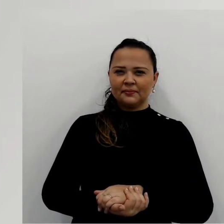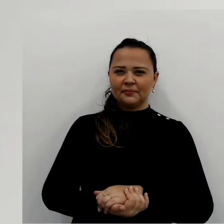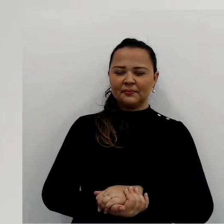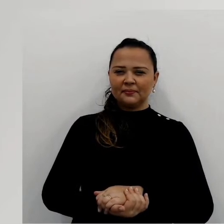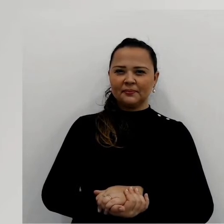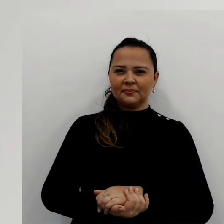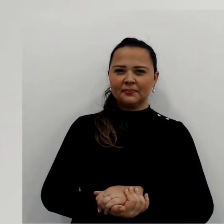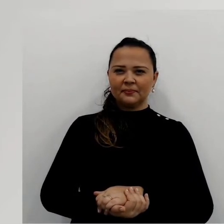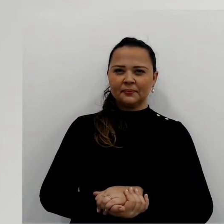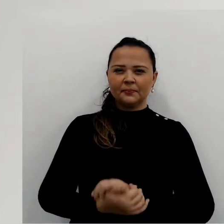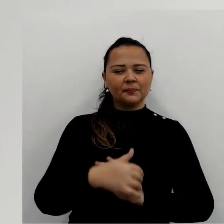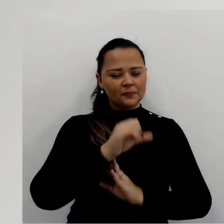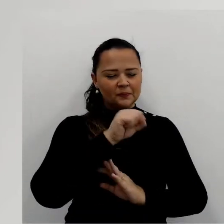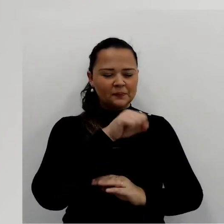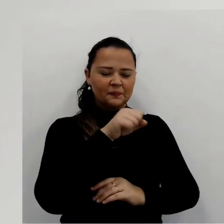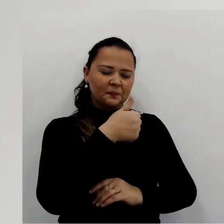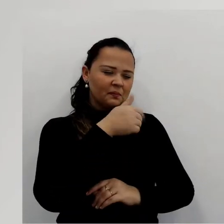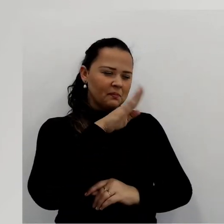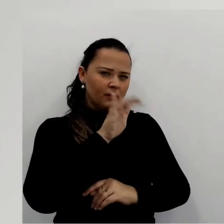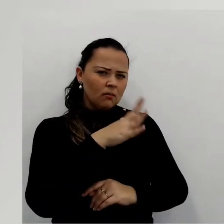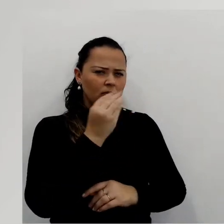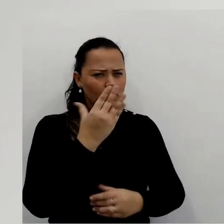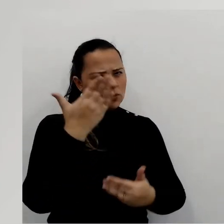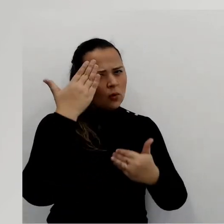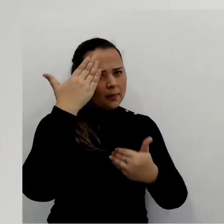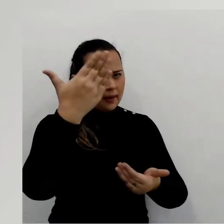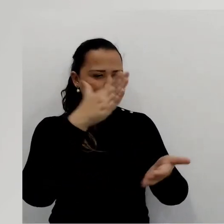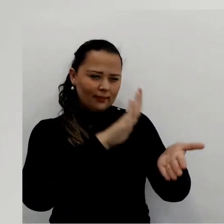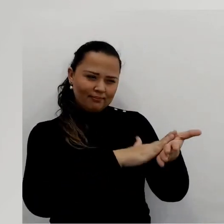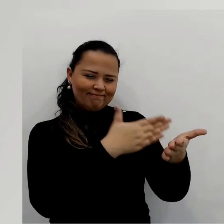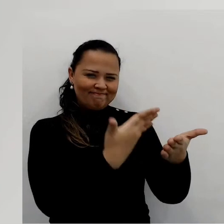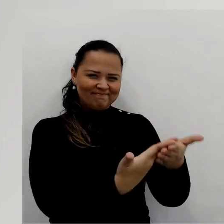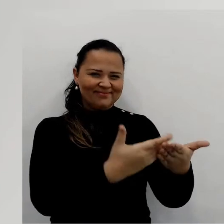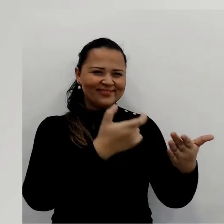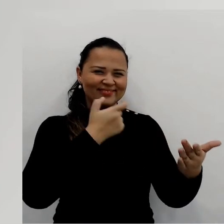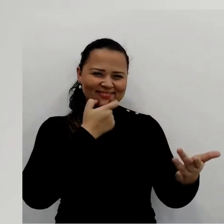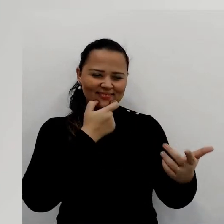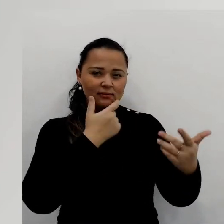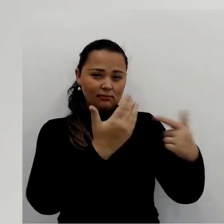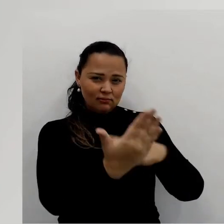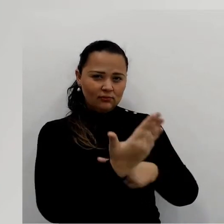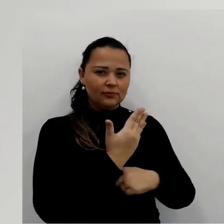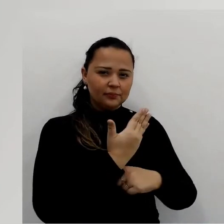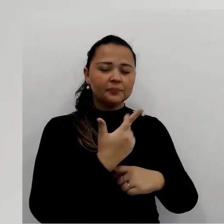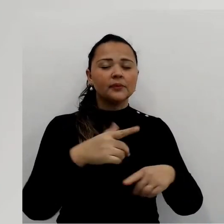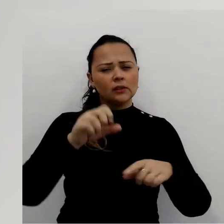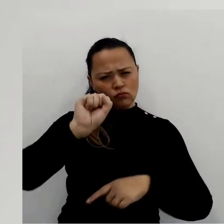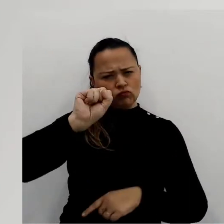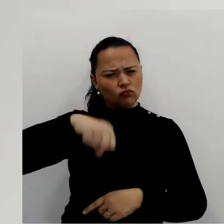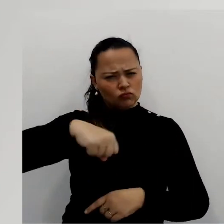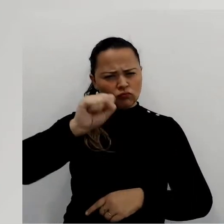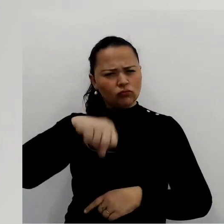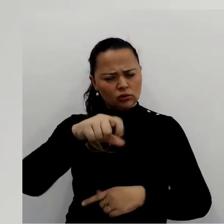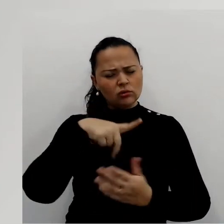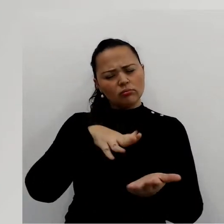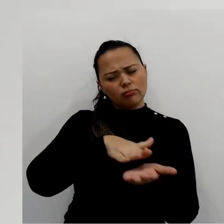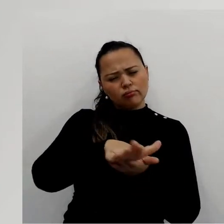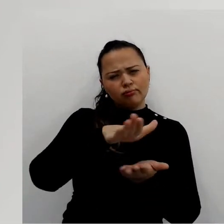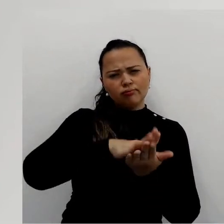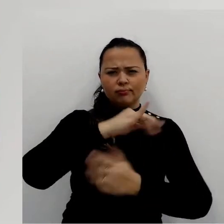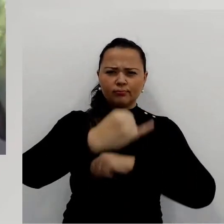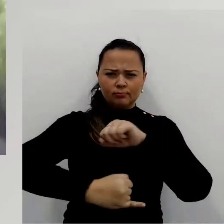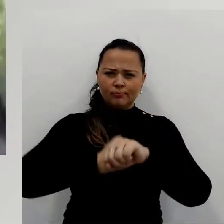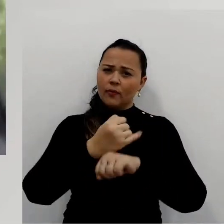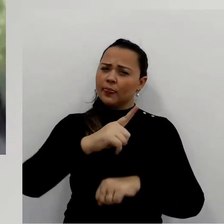Thank you for translating for me. Digital printing, yes, has limitations over offset lithography, but it has